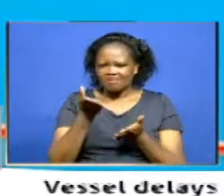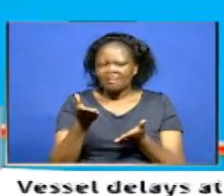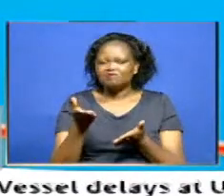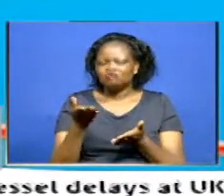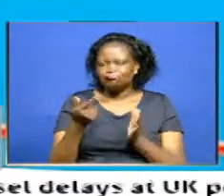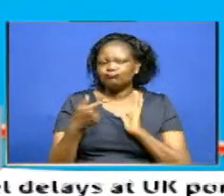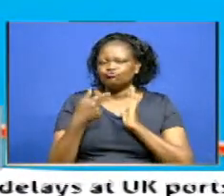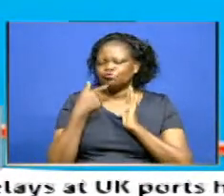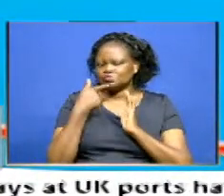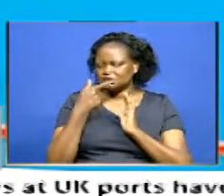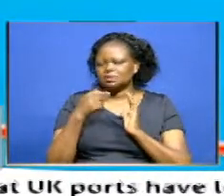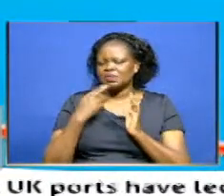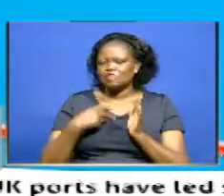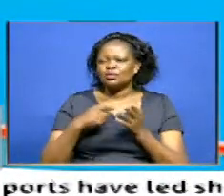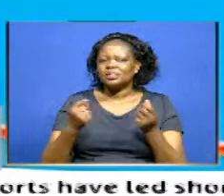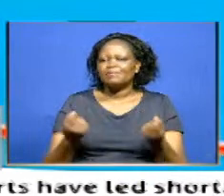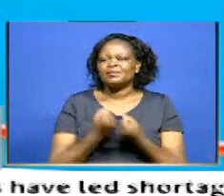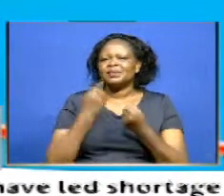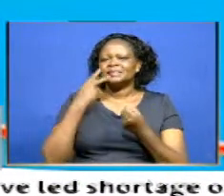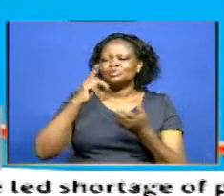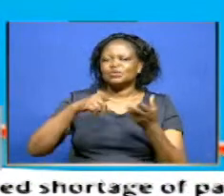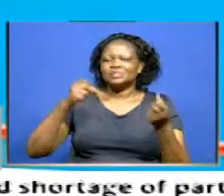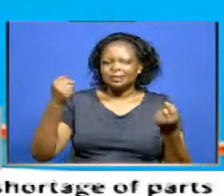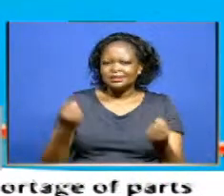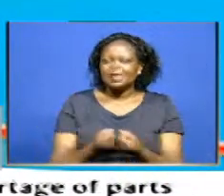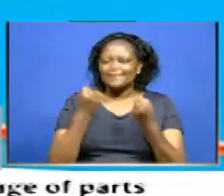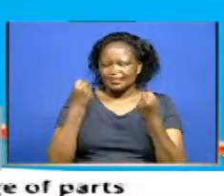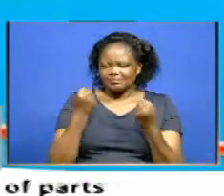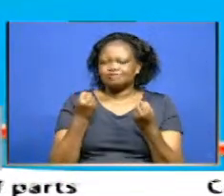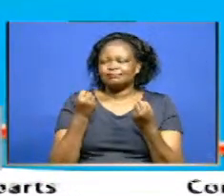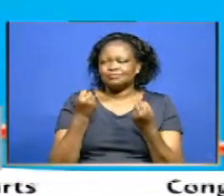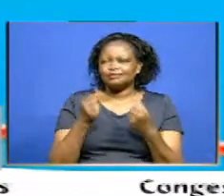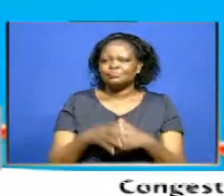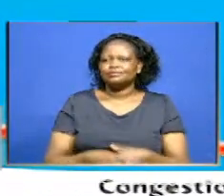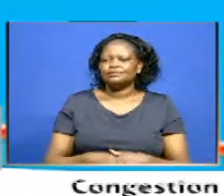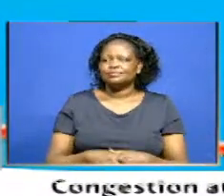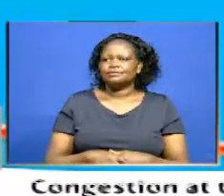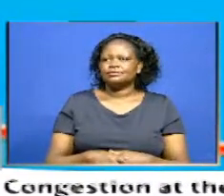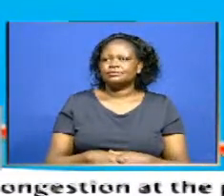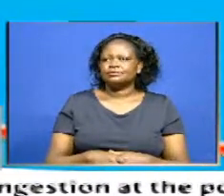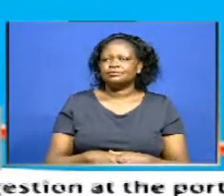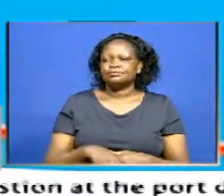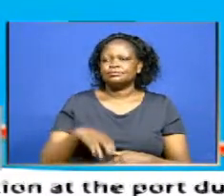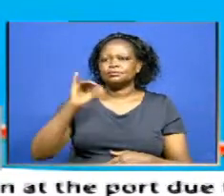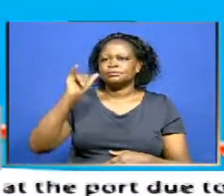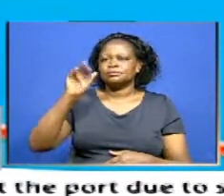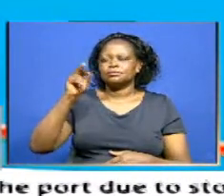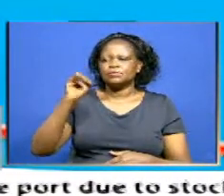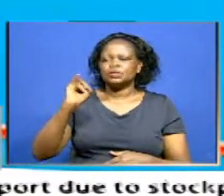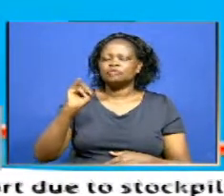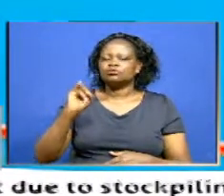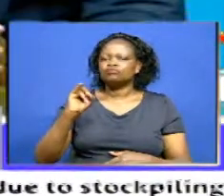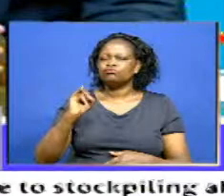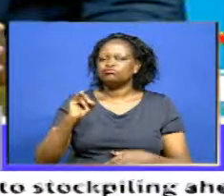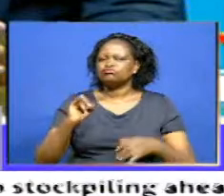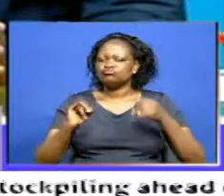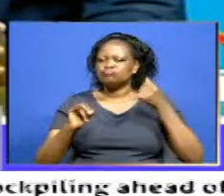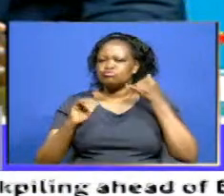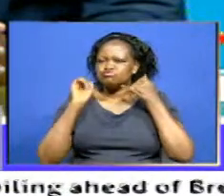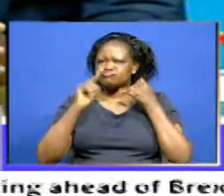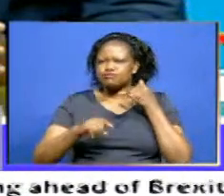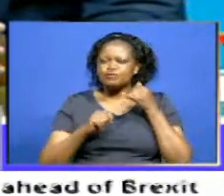happening there. Let's now go to the streets and get a reaction from there. Yeri, can you hear me?